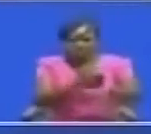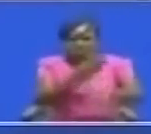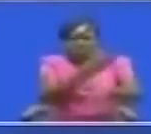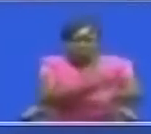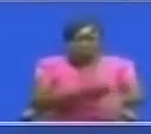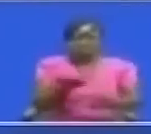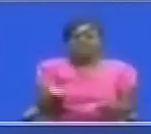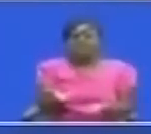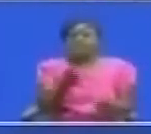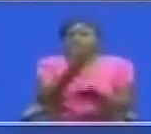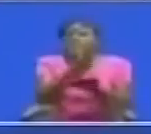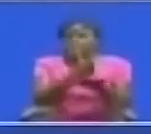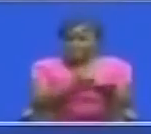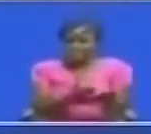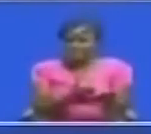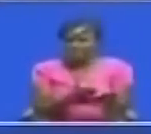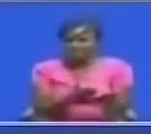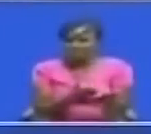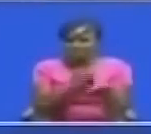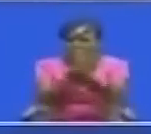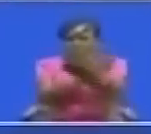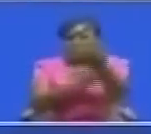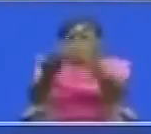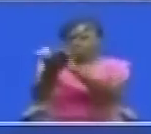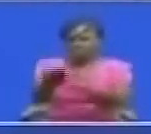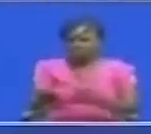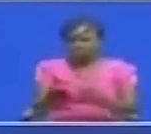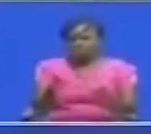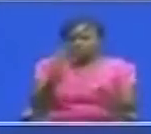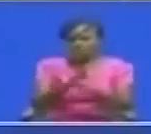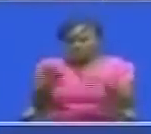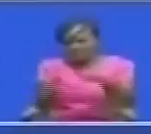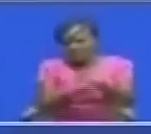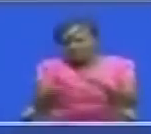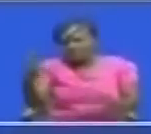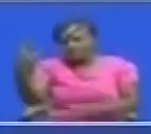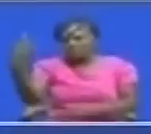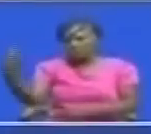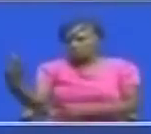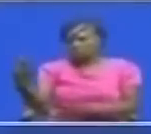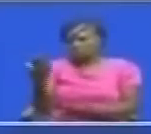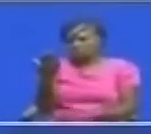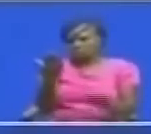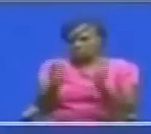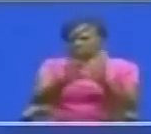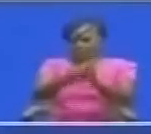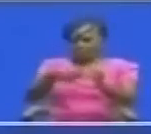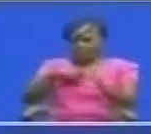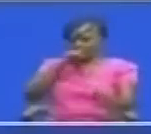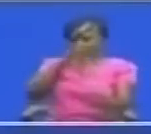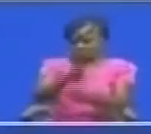dubious missions. Some of them were even amputated. Many were under the age of 23. Suppose I was promised